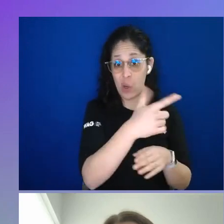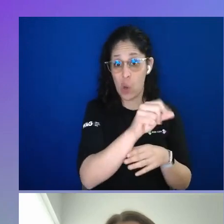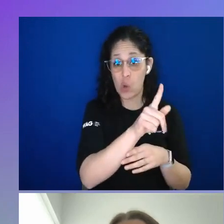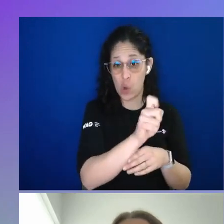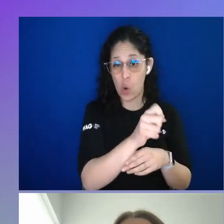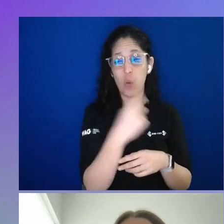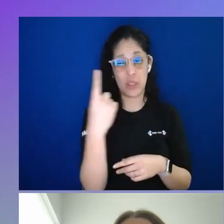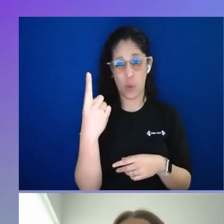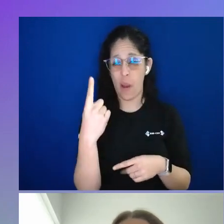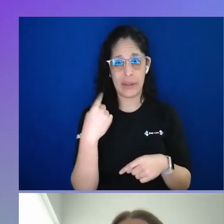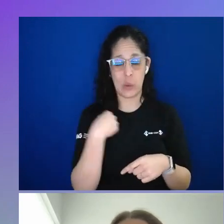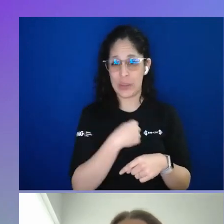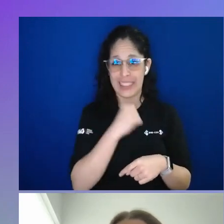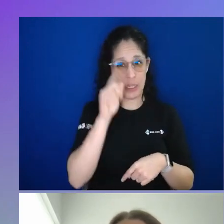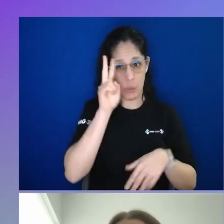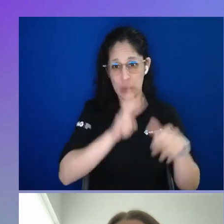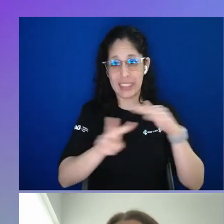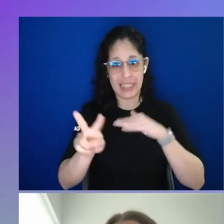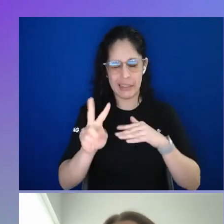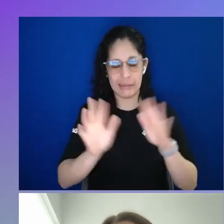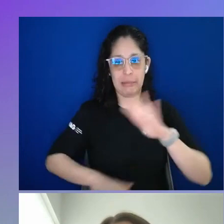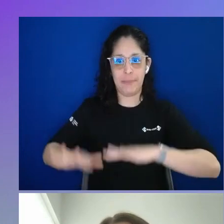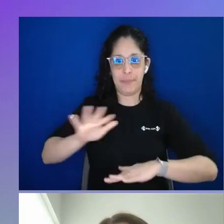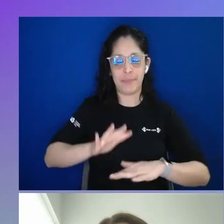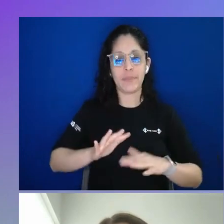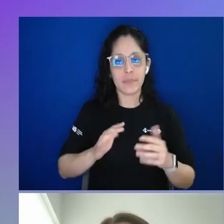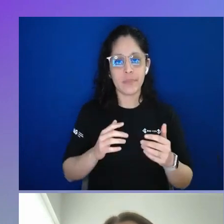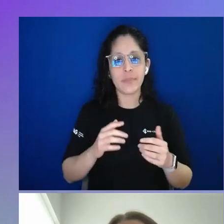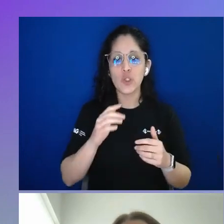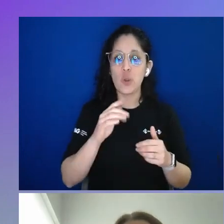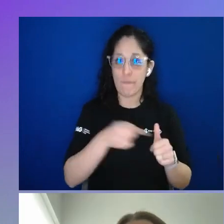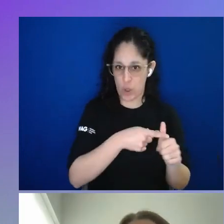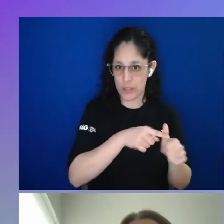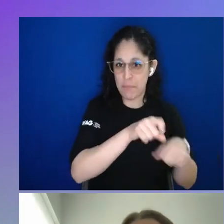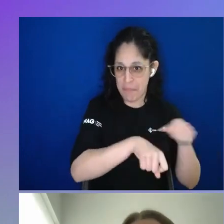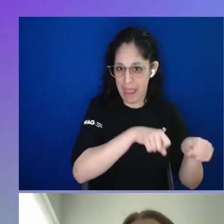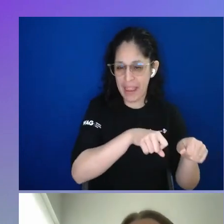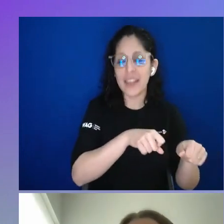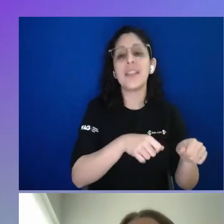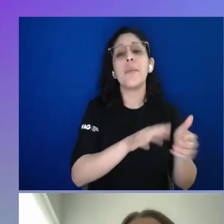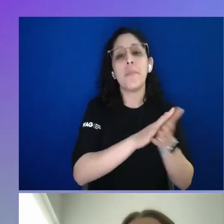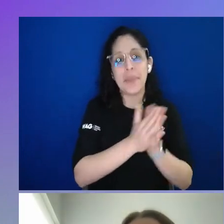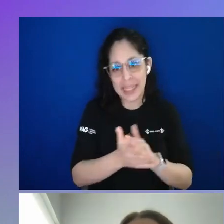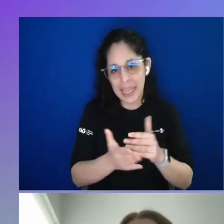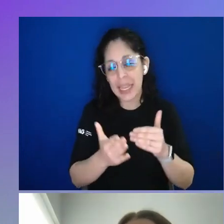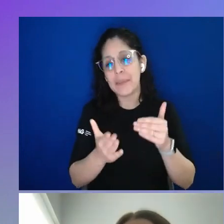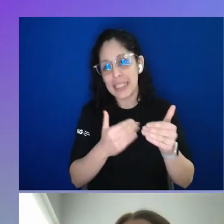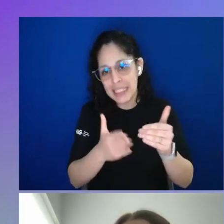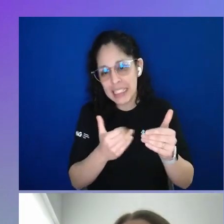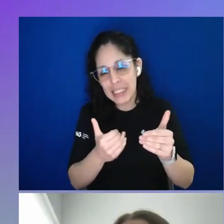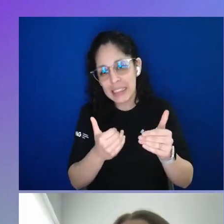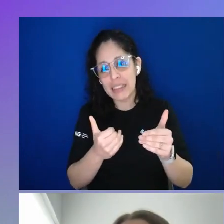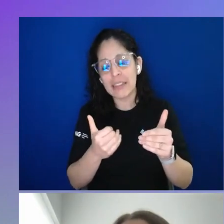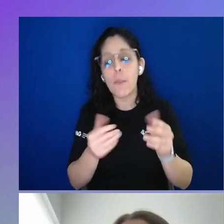coming. So yeah, I would say bike, and then from there got a little bit easier with each product line.